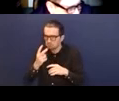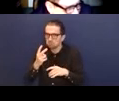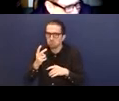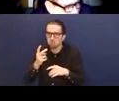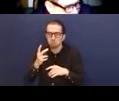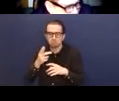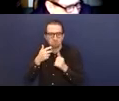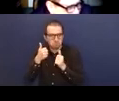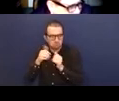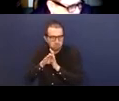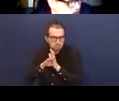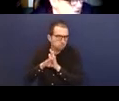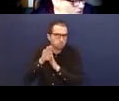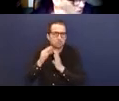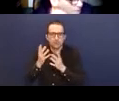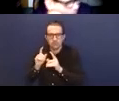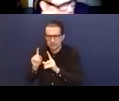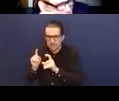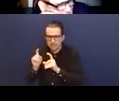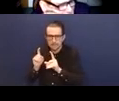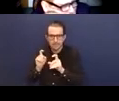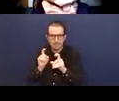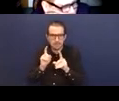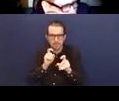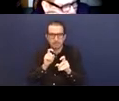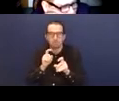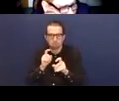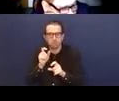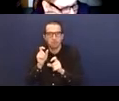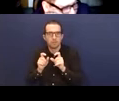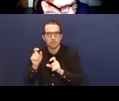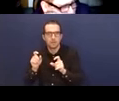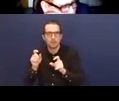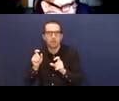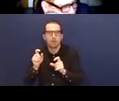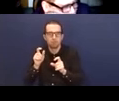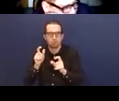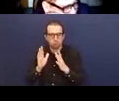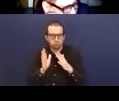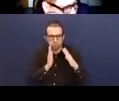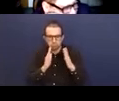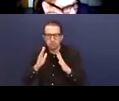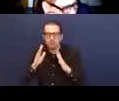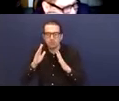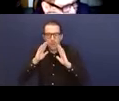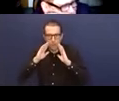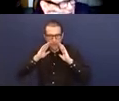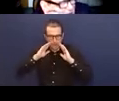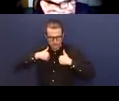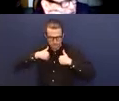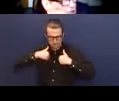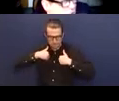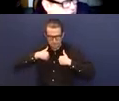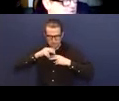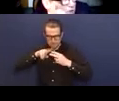psychosocial conditions like ADHD and so on. So this has been very useful and it's been applied in more than 60 countries. And